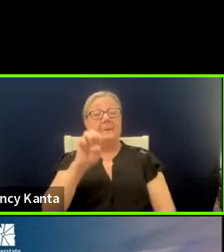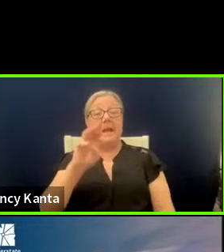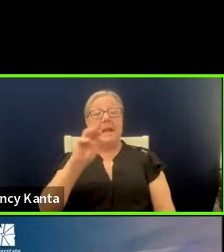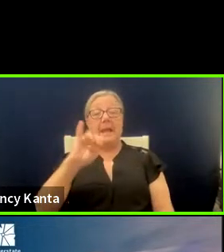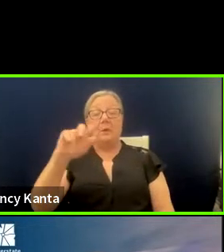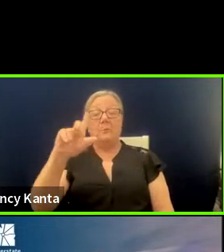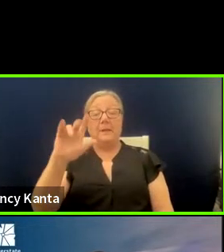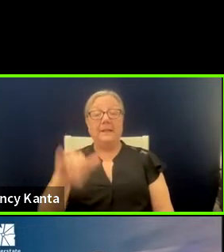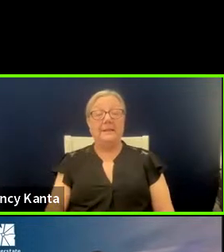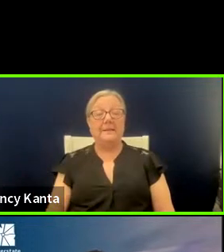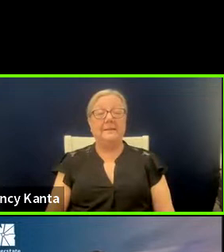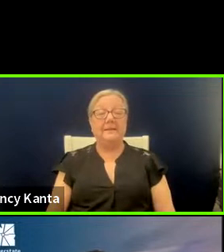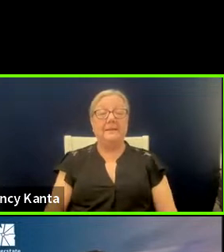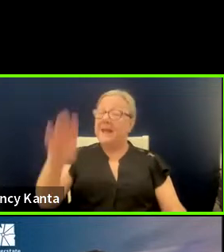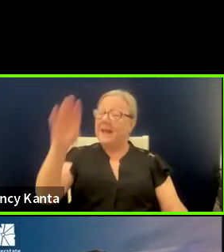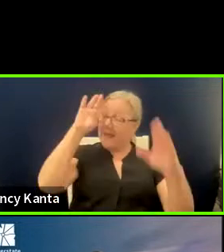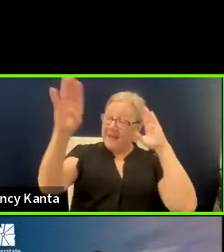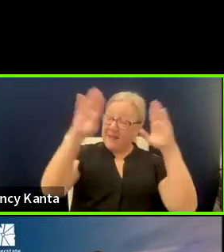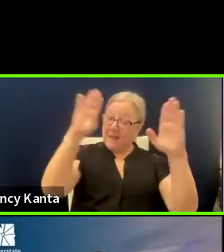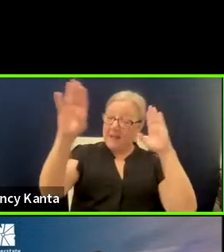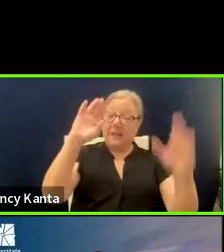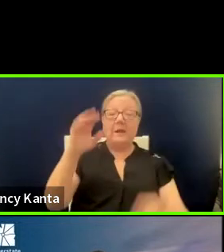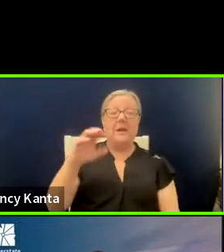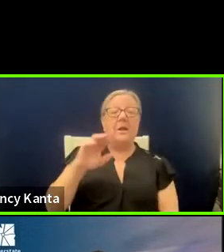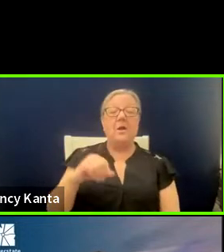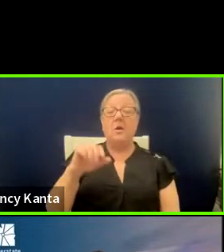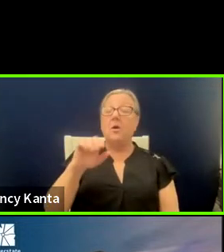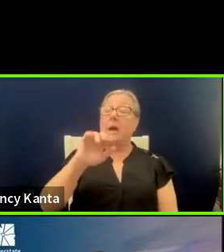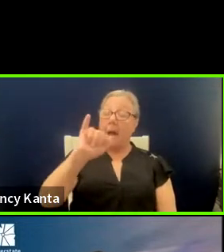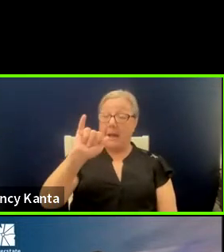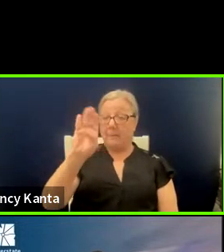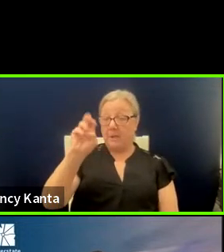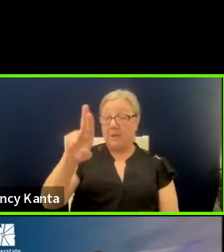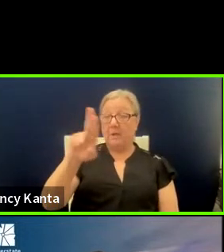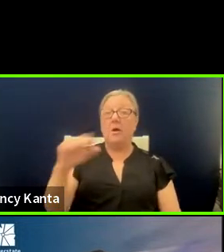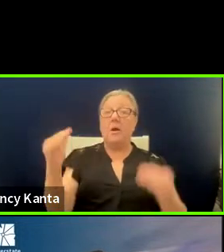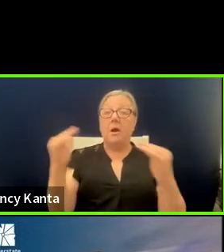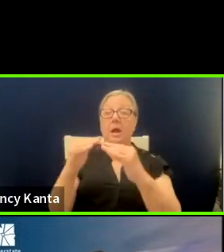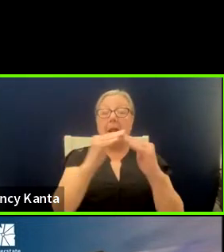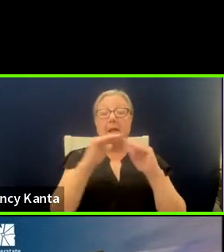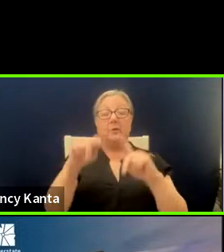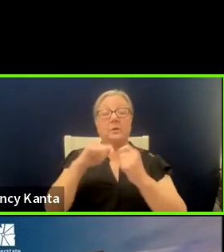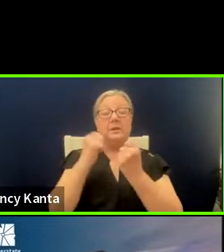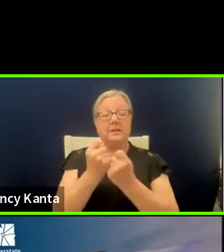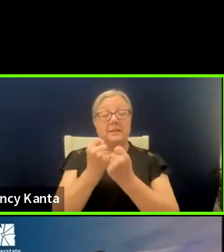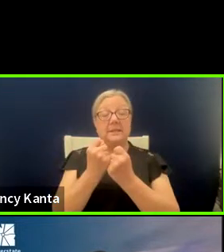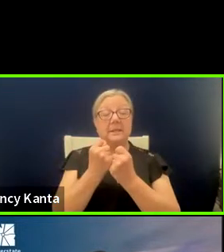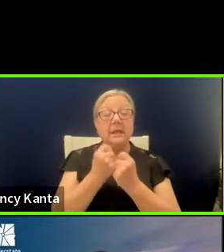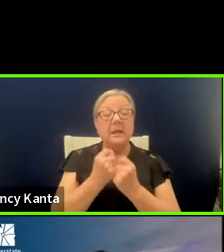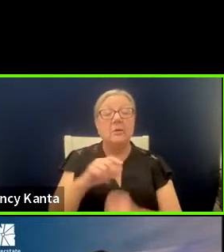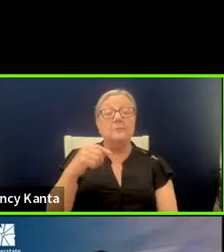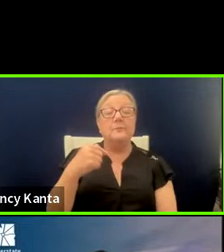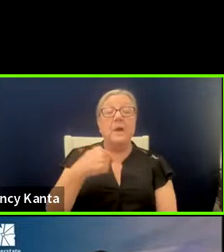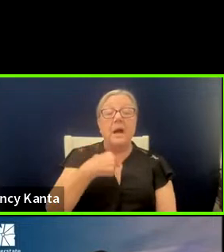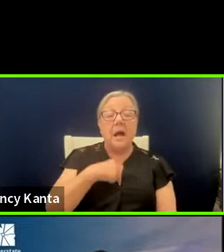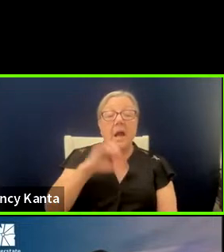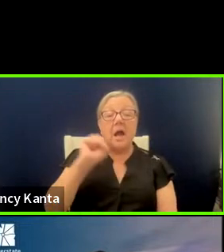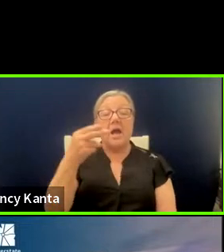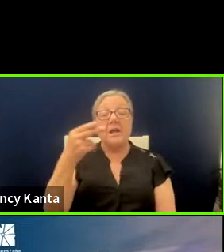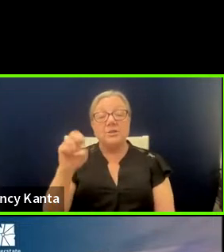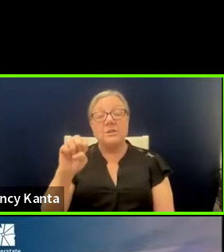Hi, everyone. Emily Thomas Peralta, IBR Equity Team, and I use she, aya pronouns, and I'll pass it to Jenna.